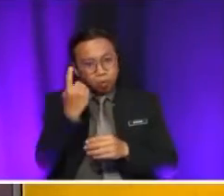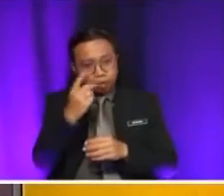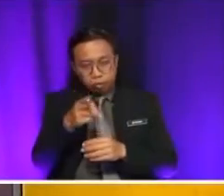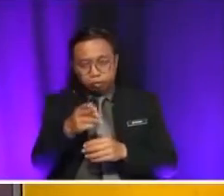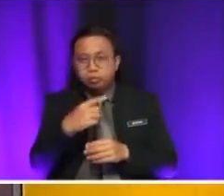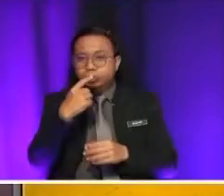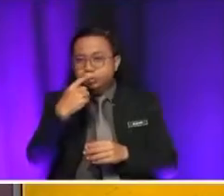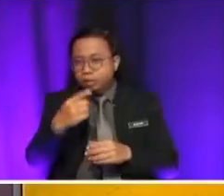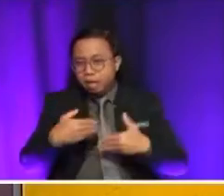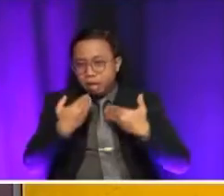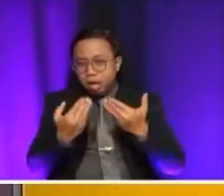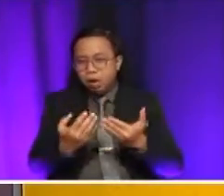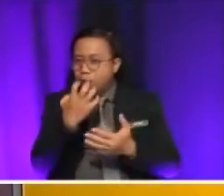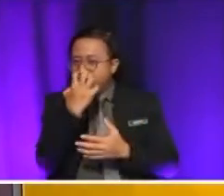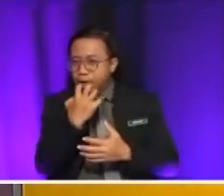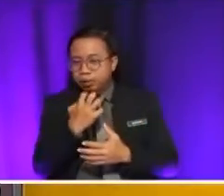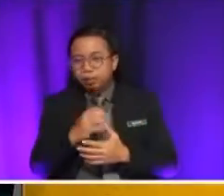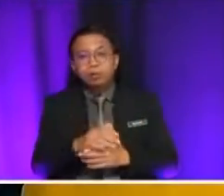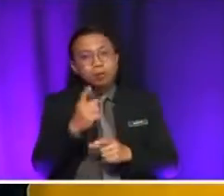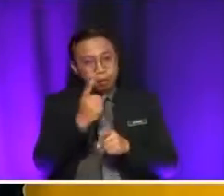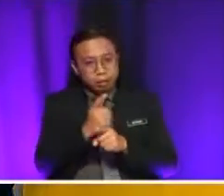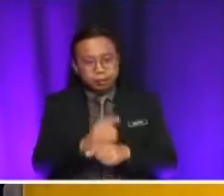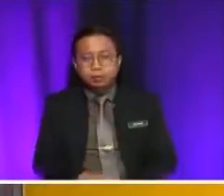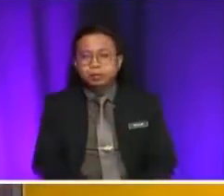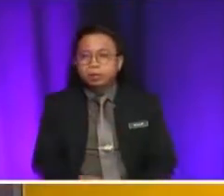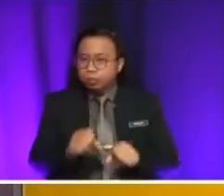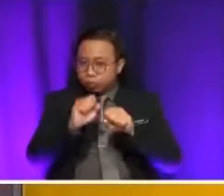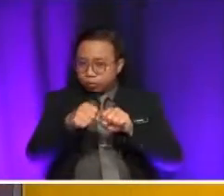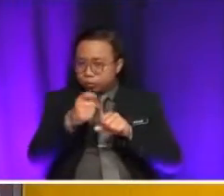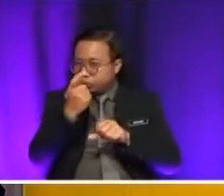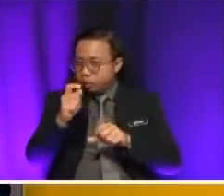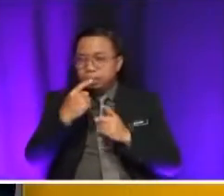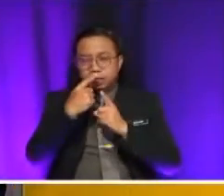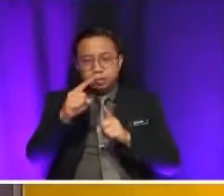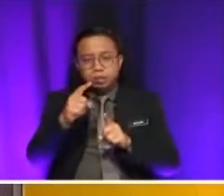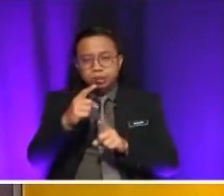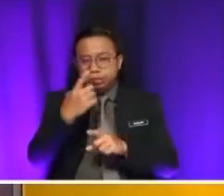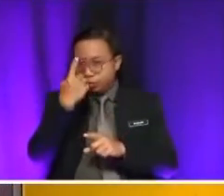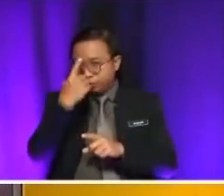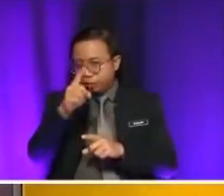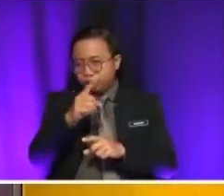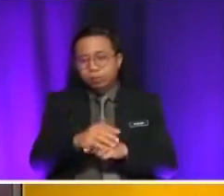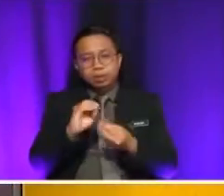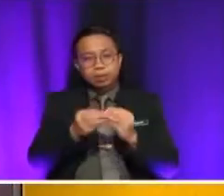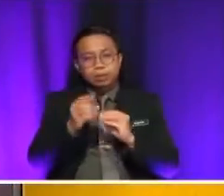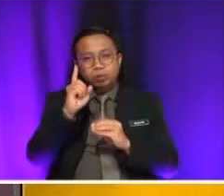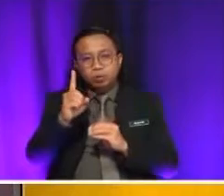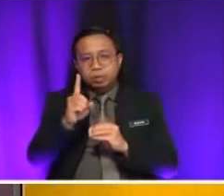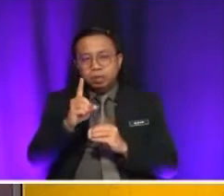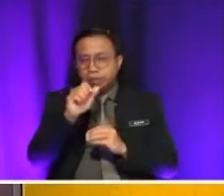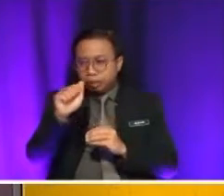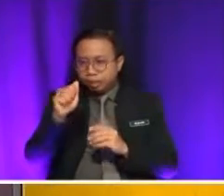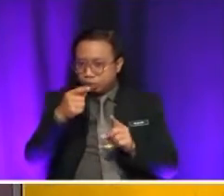say, how annoying, right, Shafika? Right. So the answer for number one, A